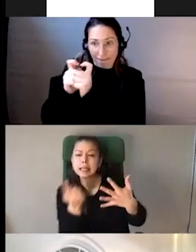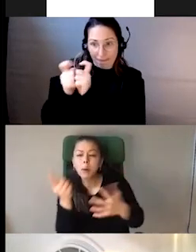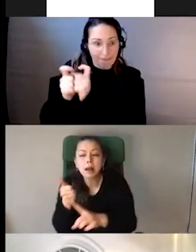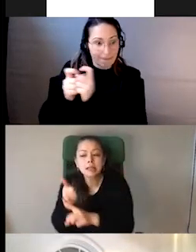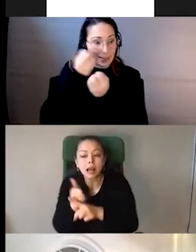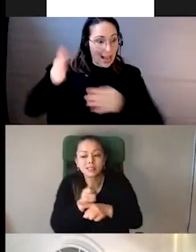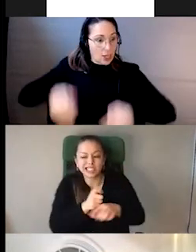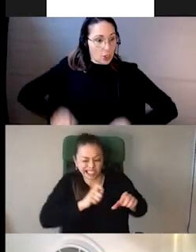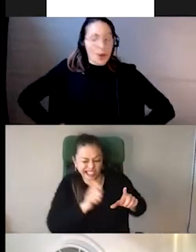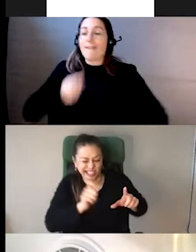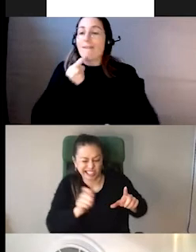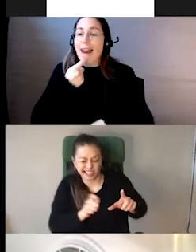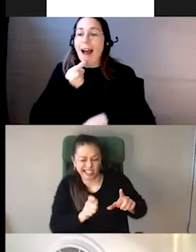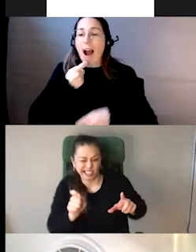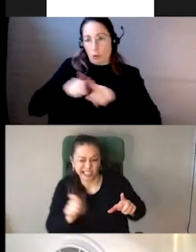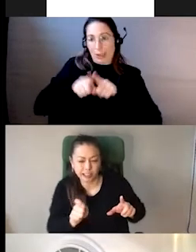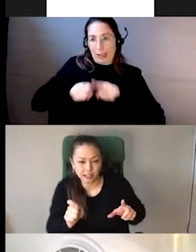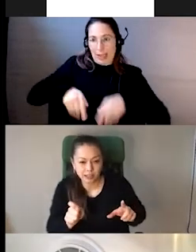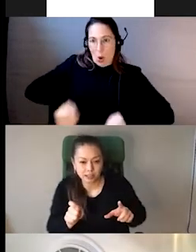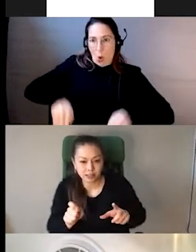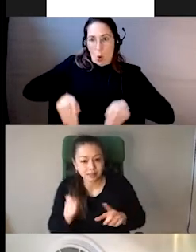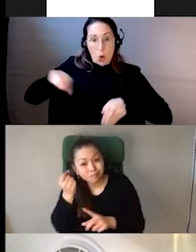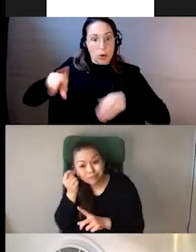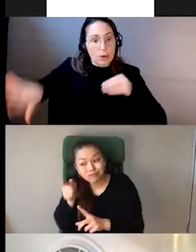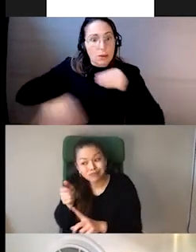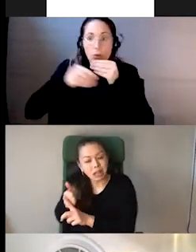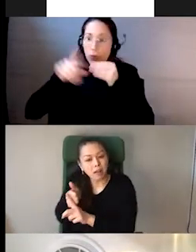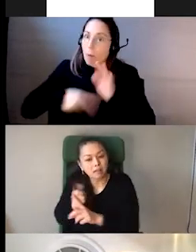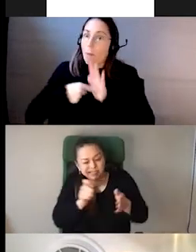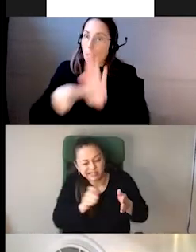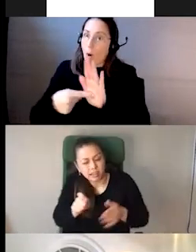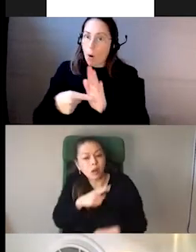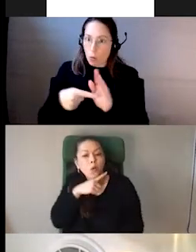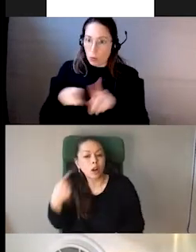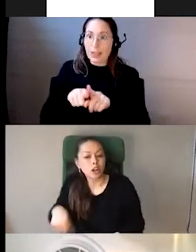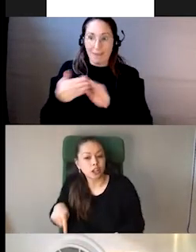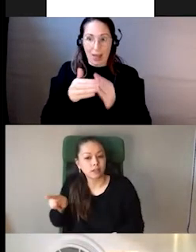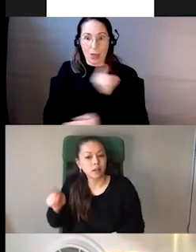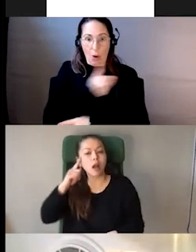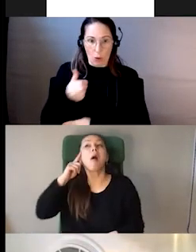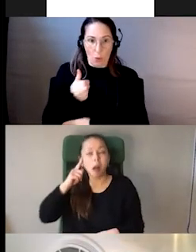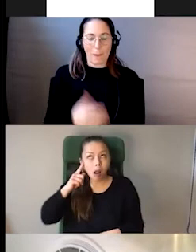their language should also be visible in Toronto.